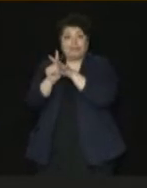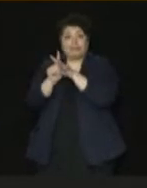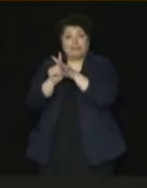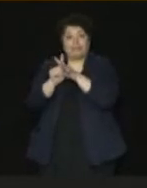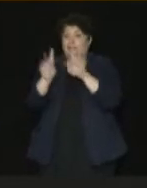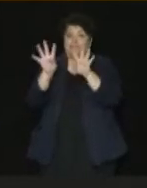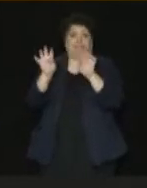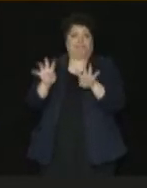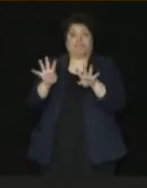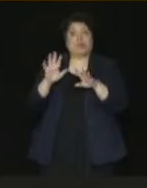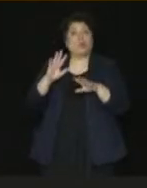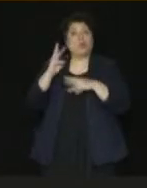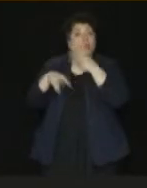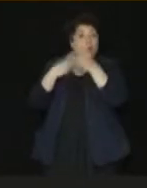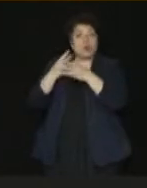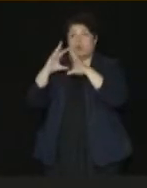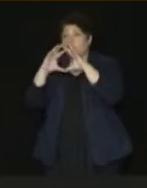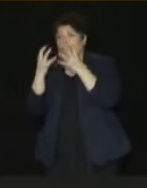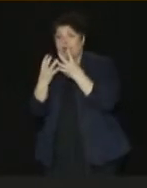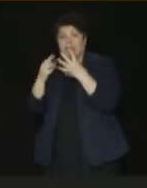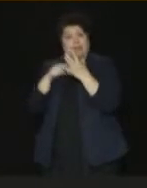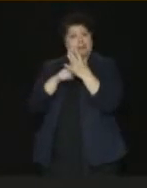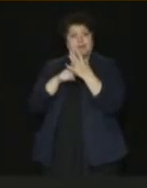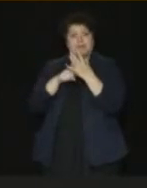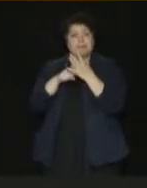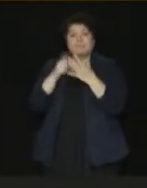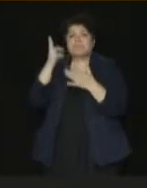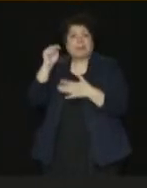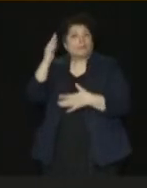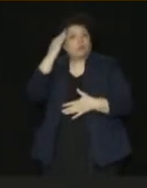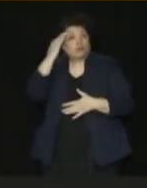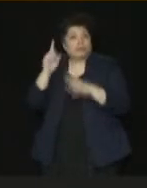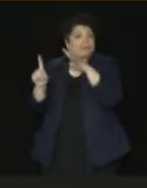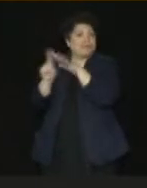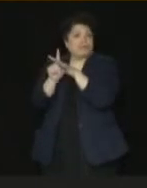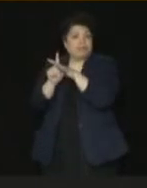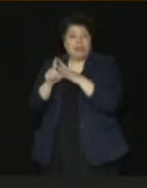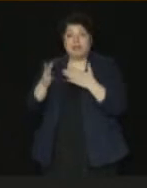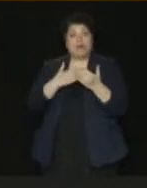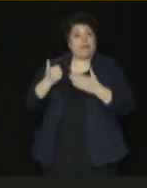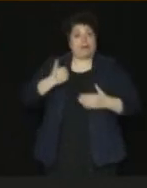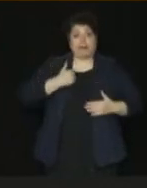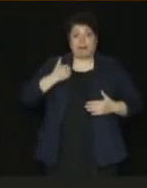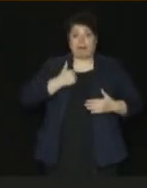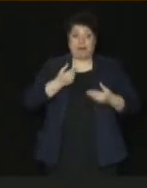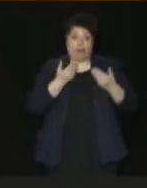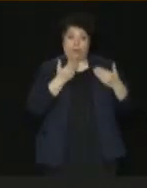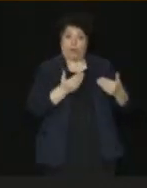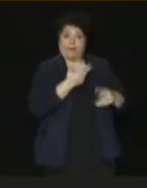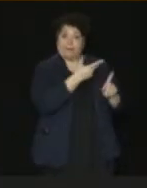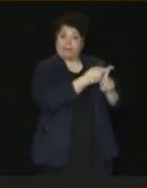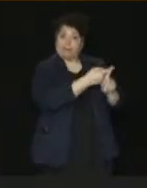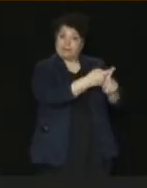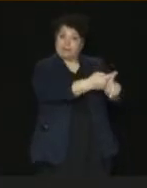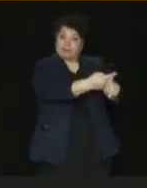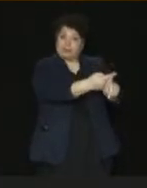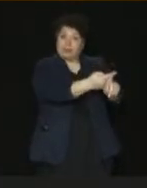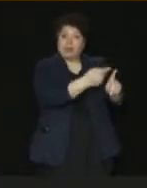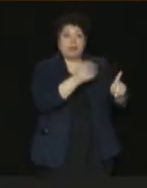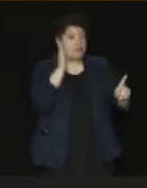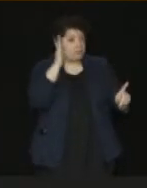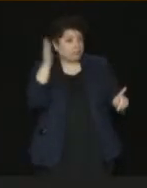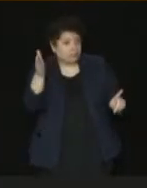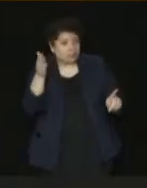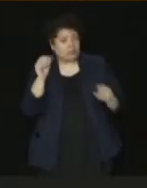COVID-19 all around the world. Even if Canada is able to vaccinate everyone, we don't know if we'll need